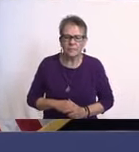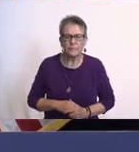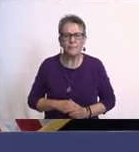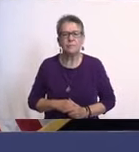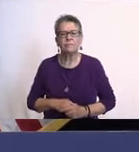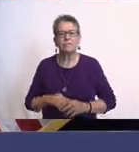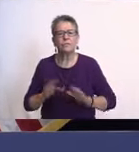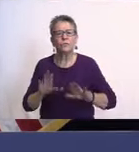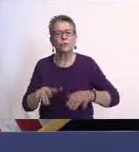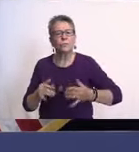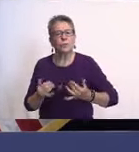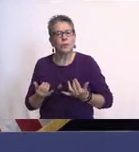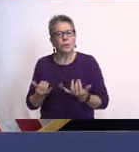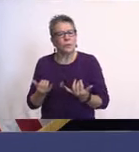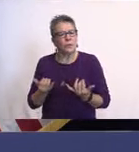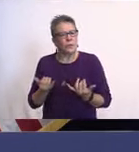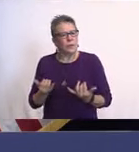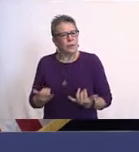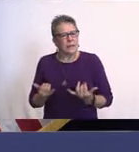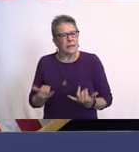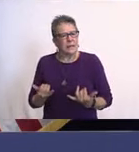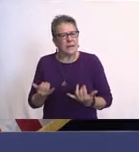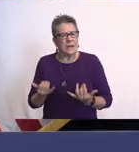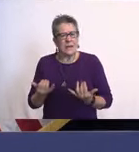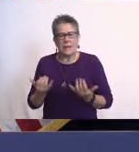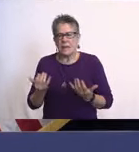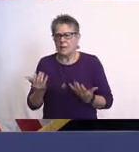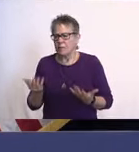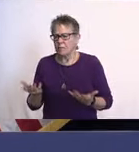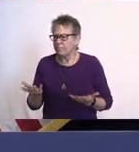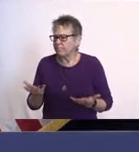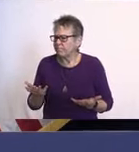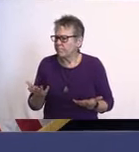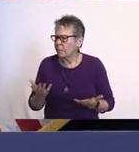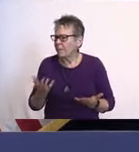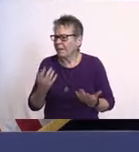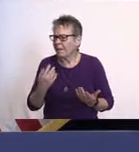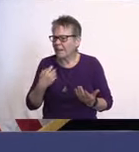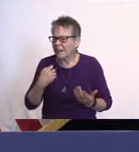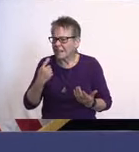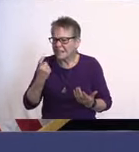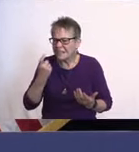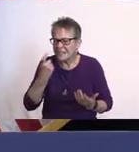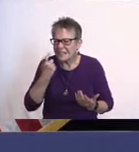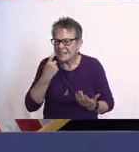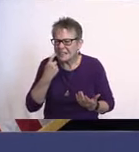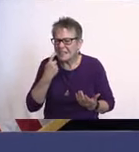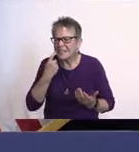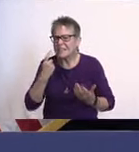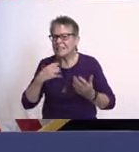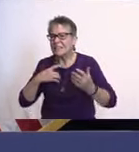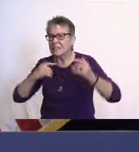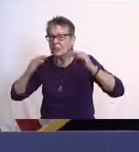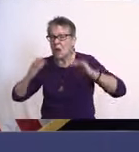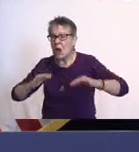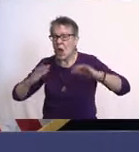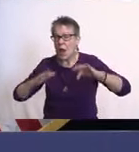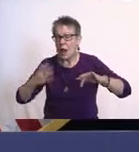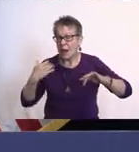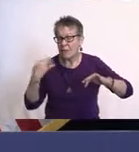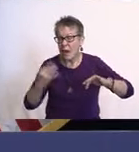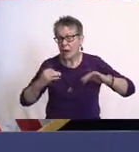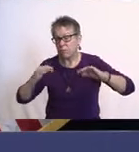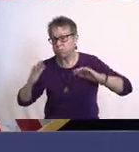beyond it, but the postmortem on the storm Friday into Saturday, where the shore got